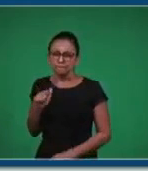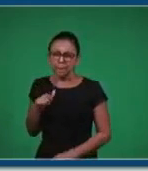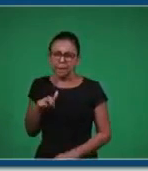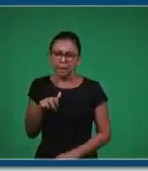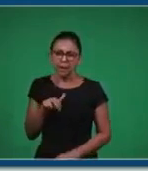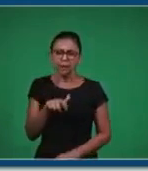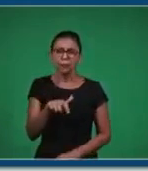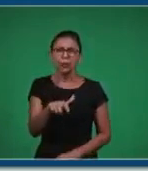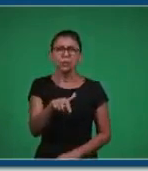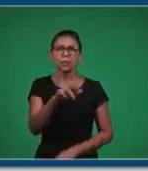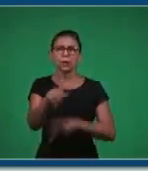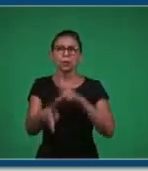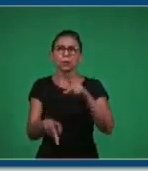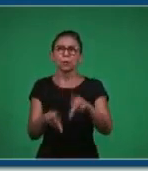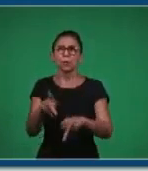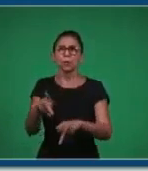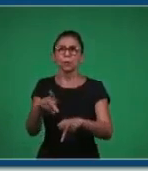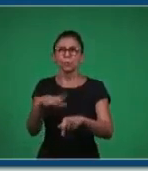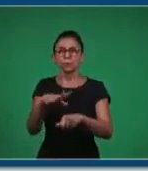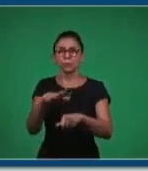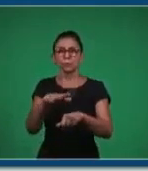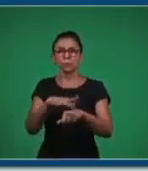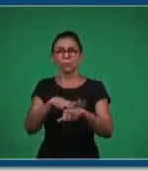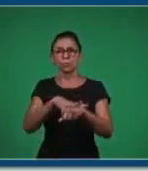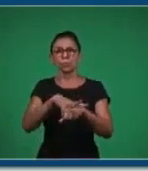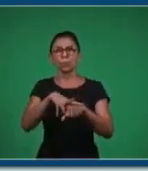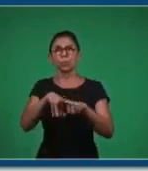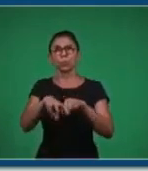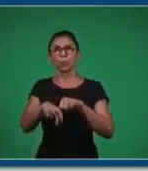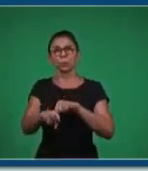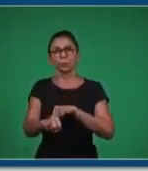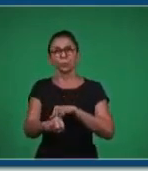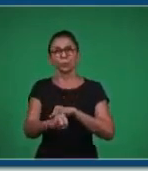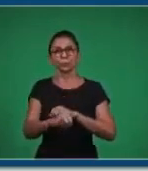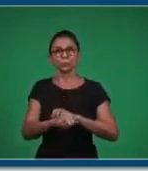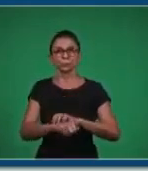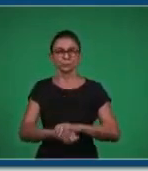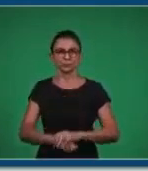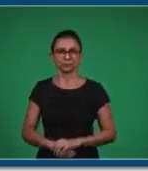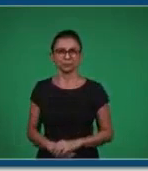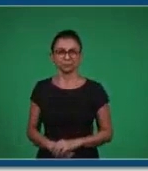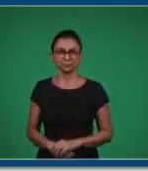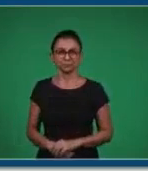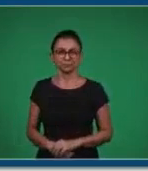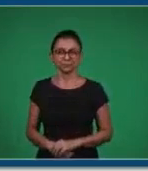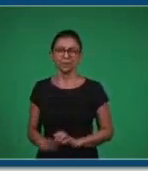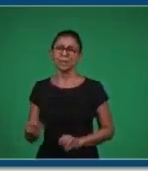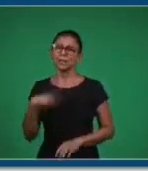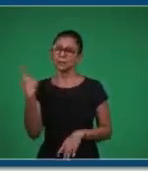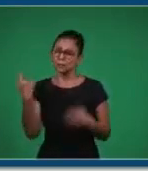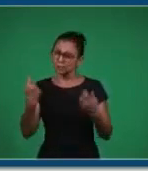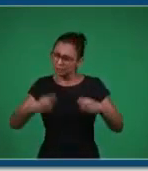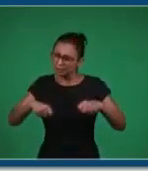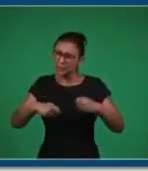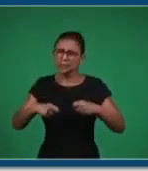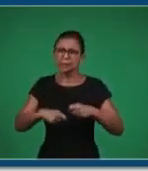And went to the people and healed them. And that's what it is, my sister, we need to do.